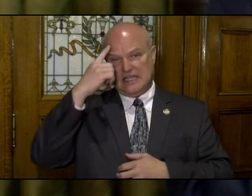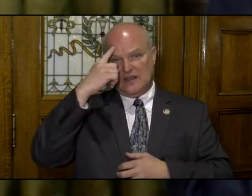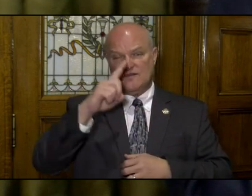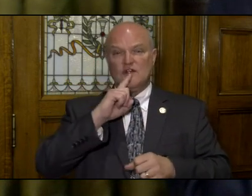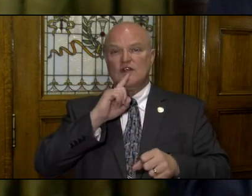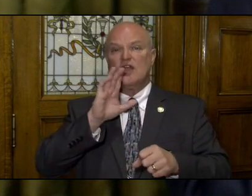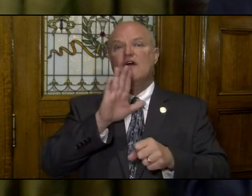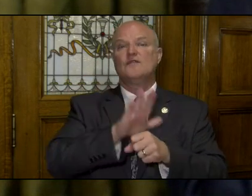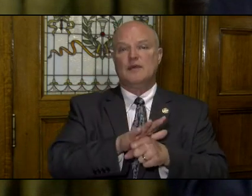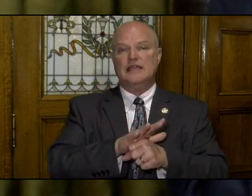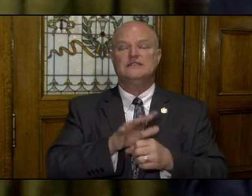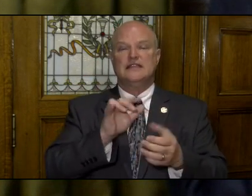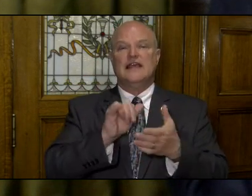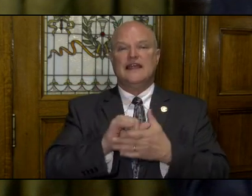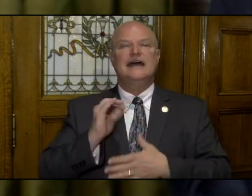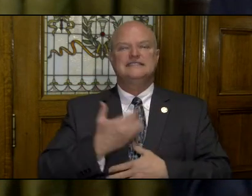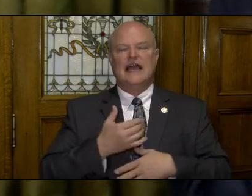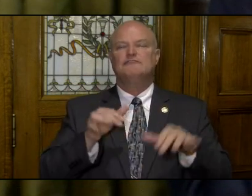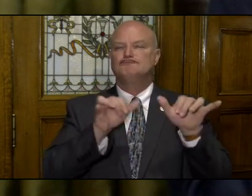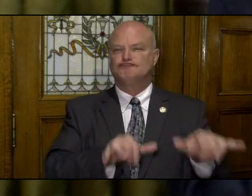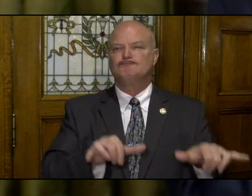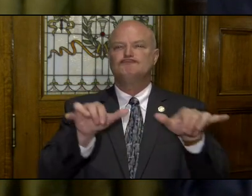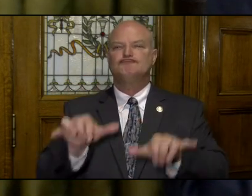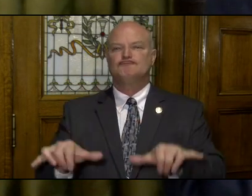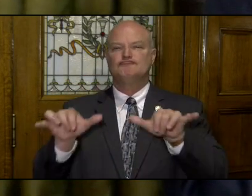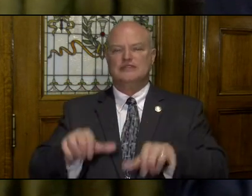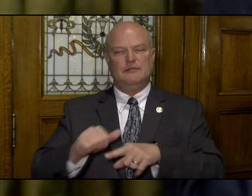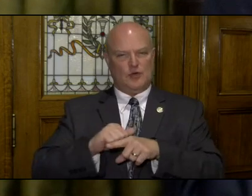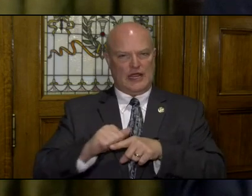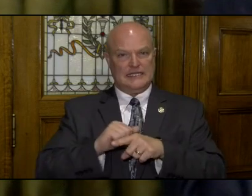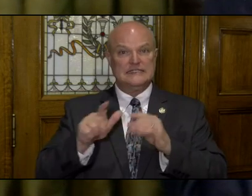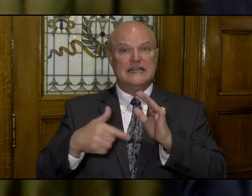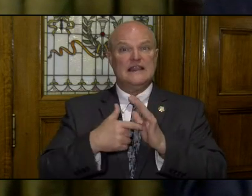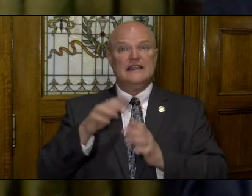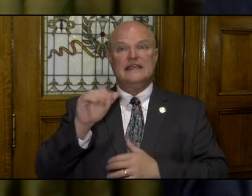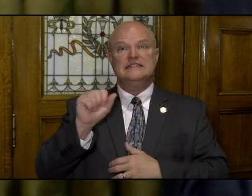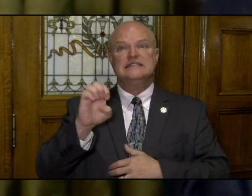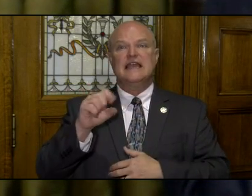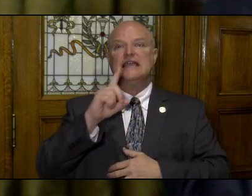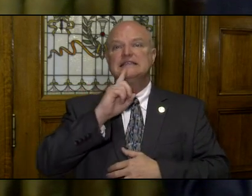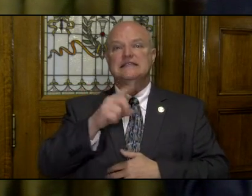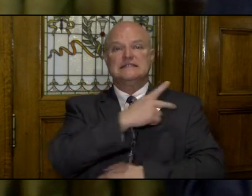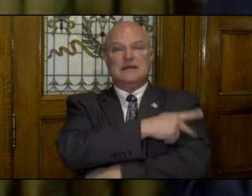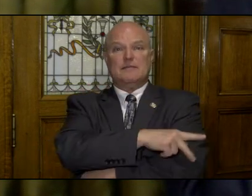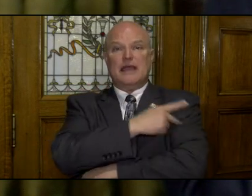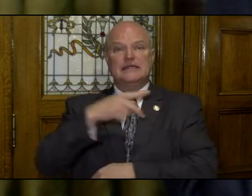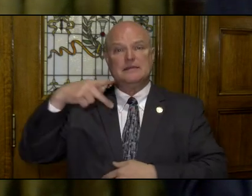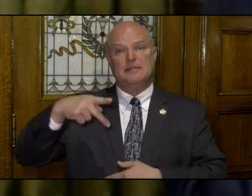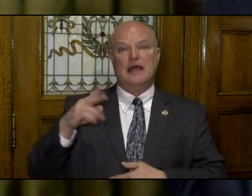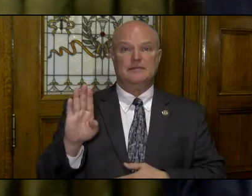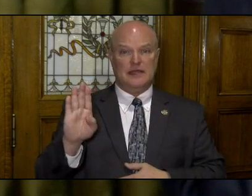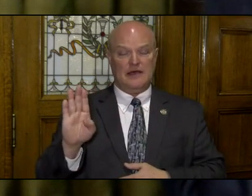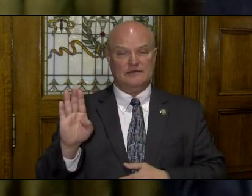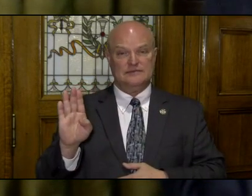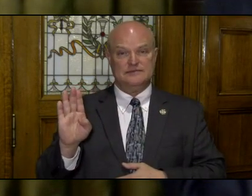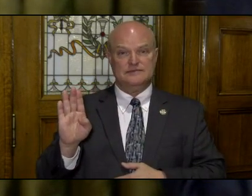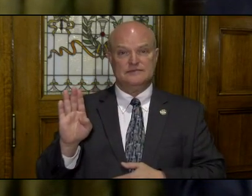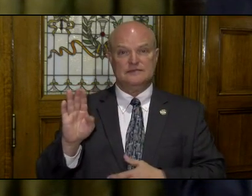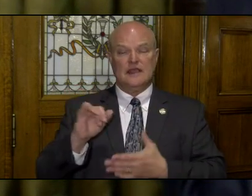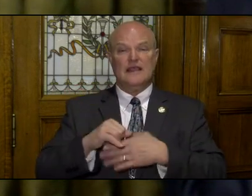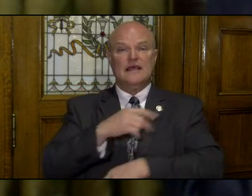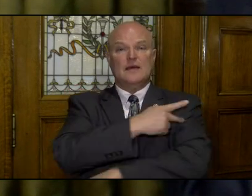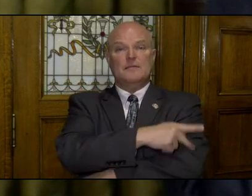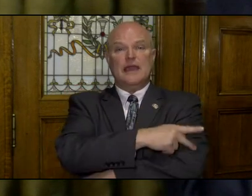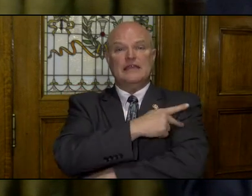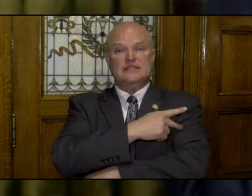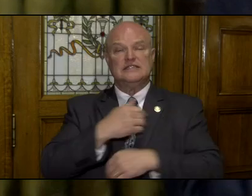for confirmation, which is our routine practice. This case is a patient in Pine Bluff. The